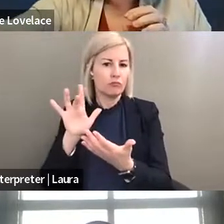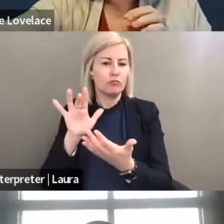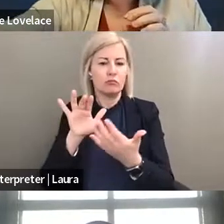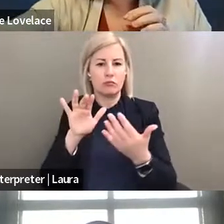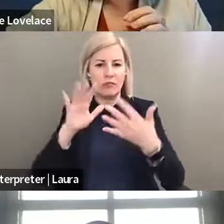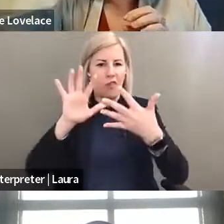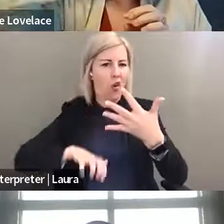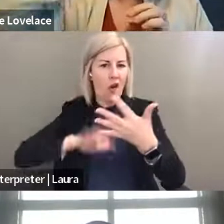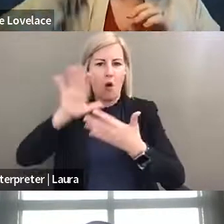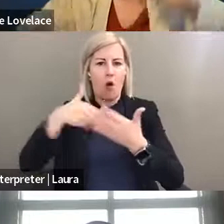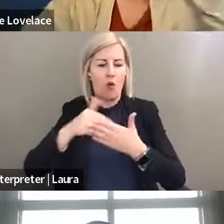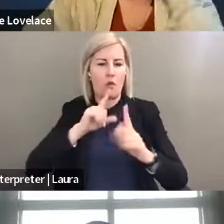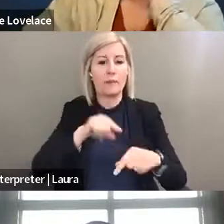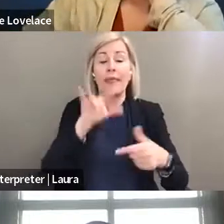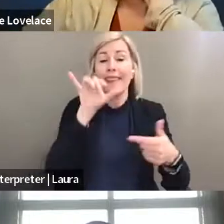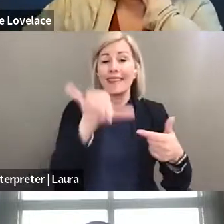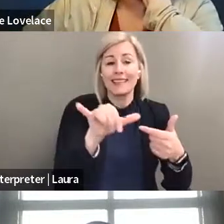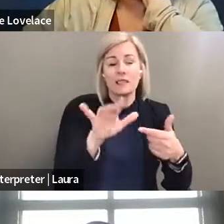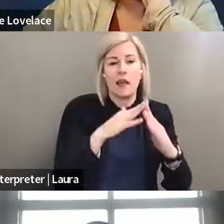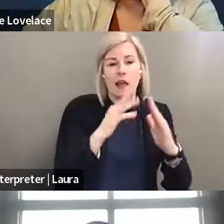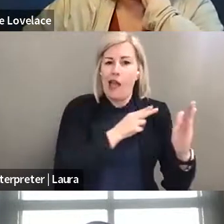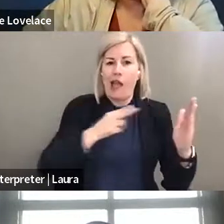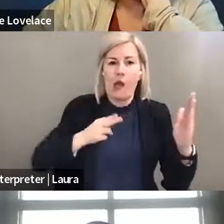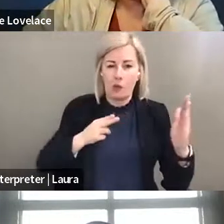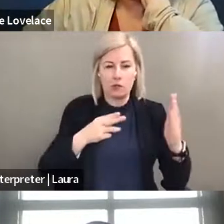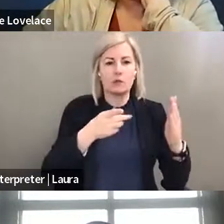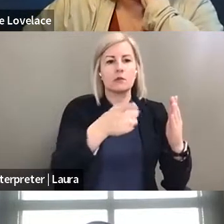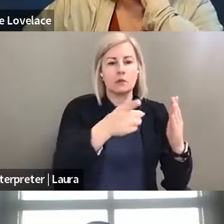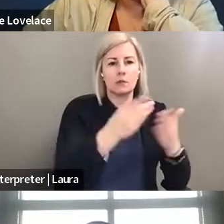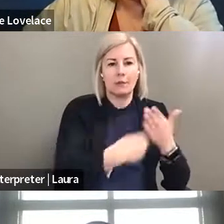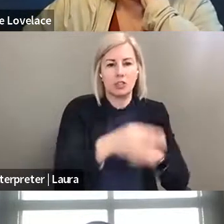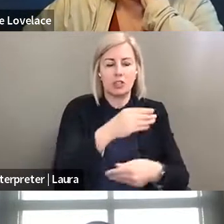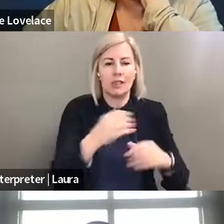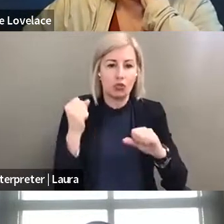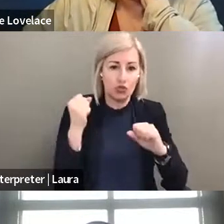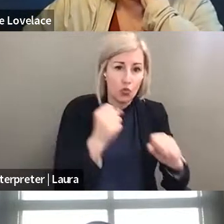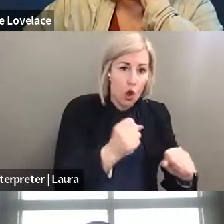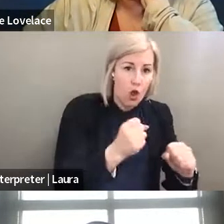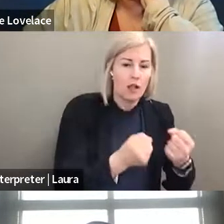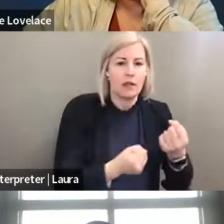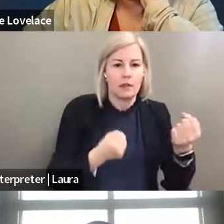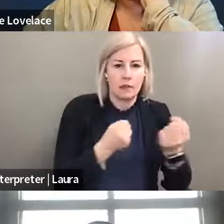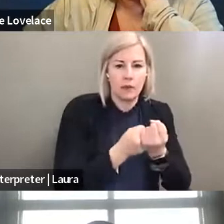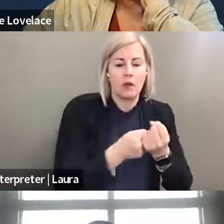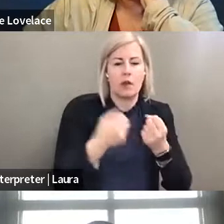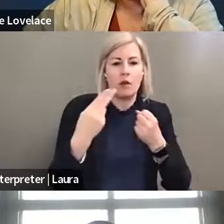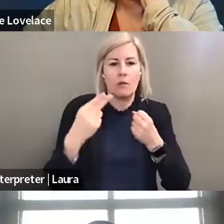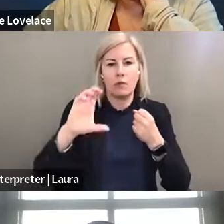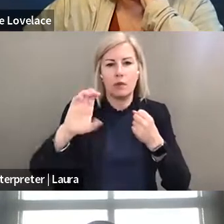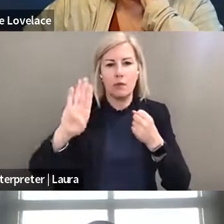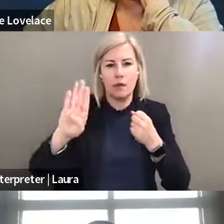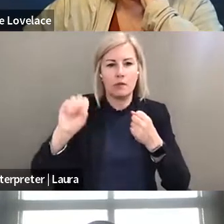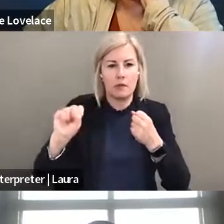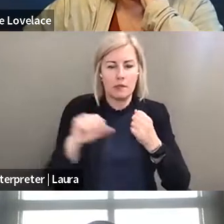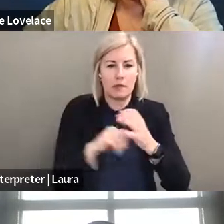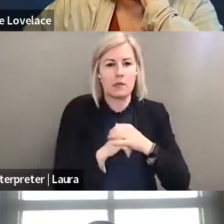But this is what's in the House budget, and it is strongly supporting home and community-based services.